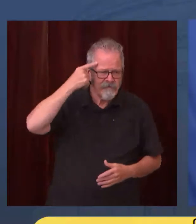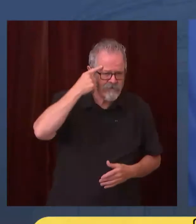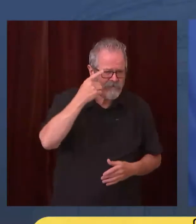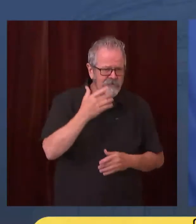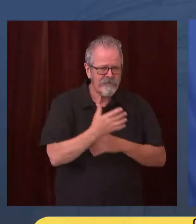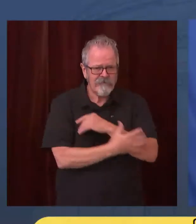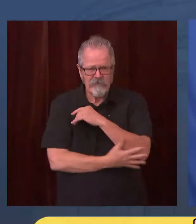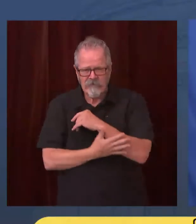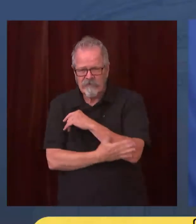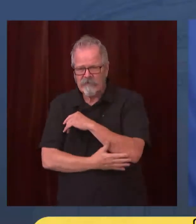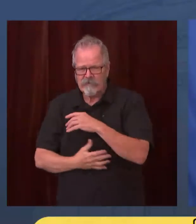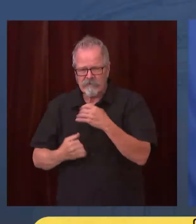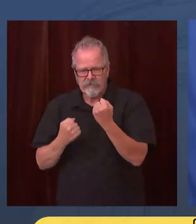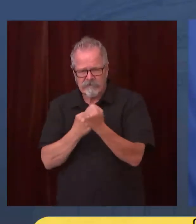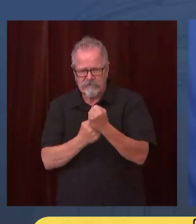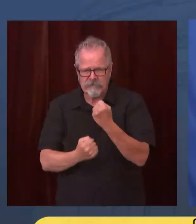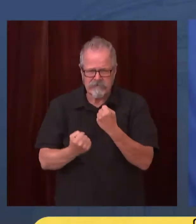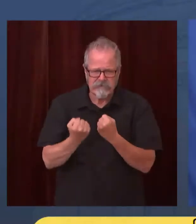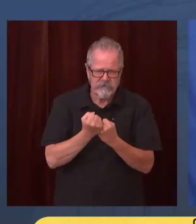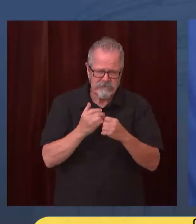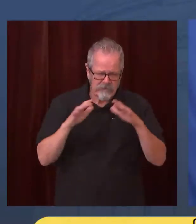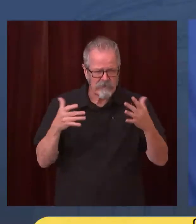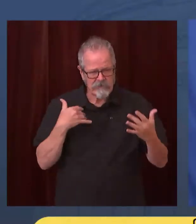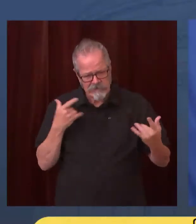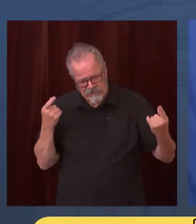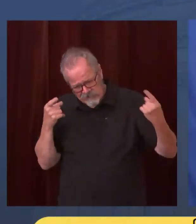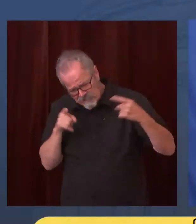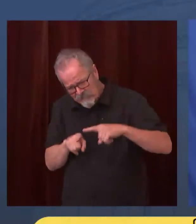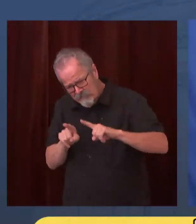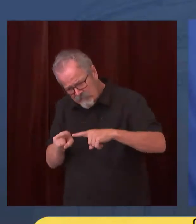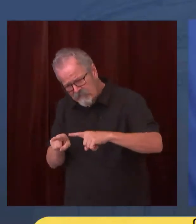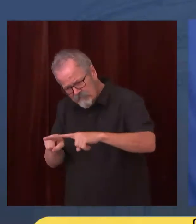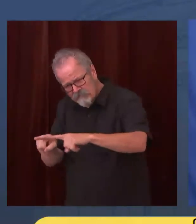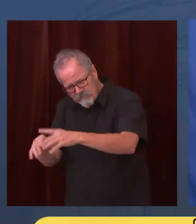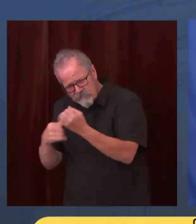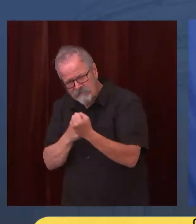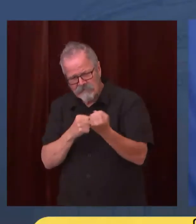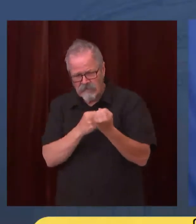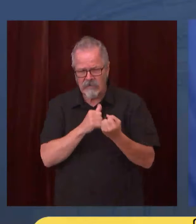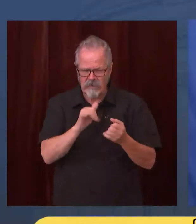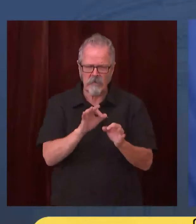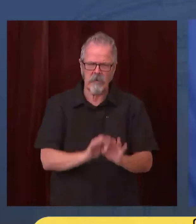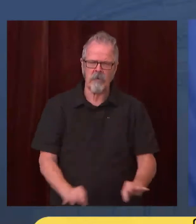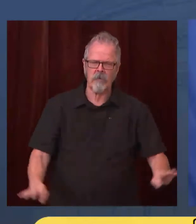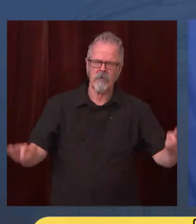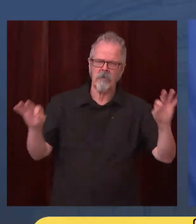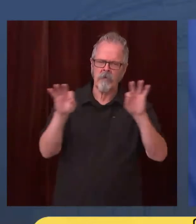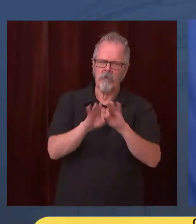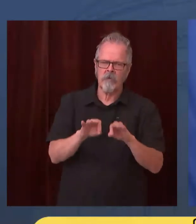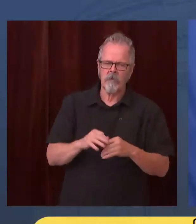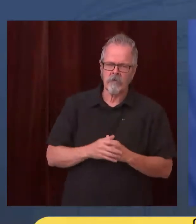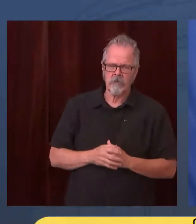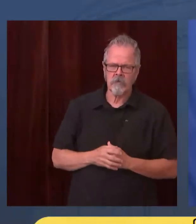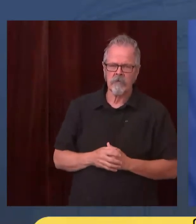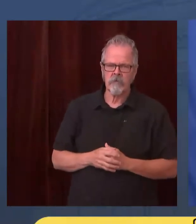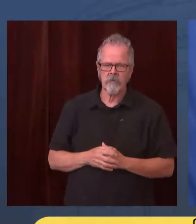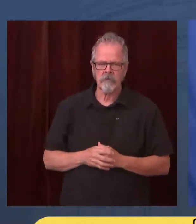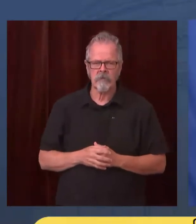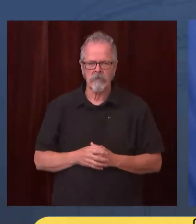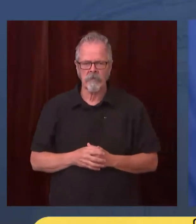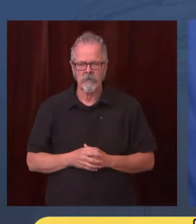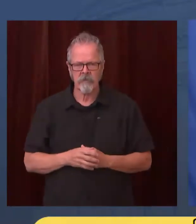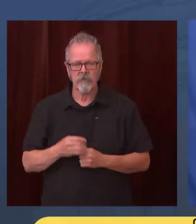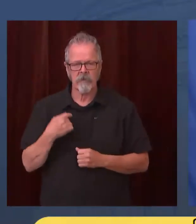a vaccination standpoint will certainly help us. So we do believe that we've seen an increase. We do see that increase continuing.